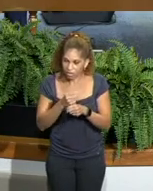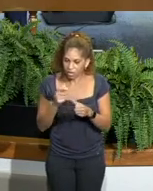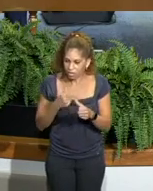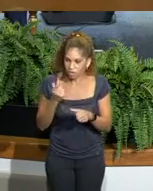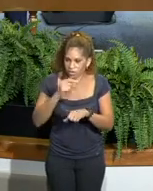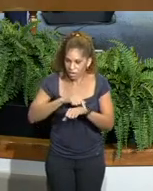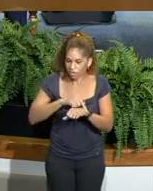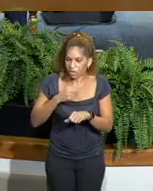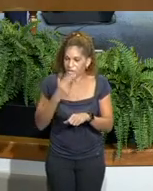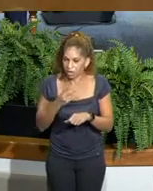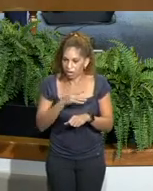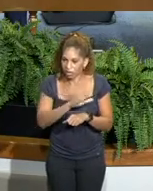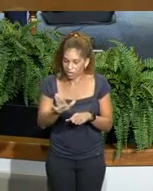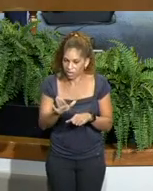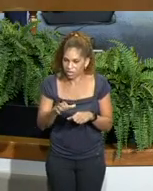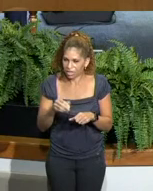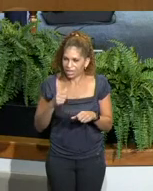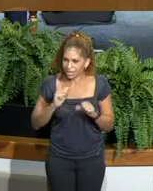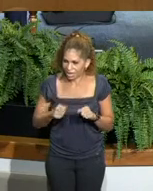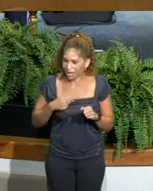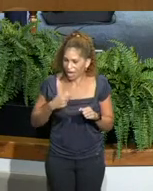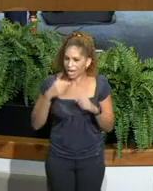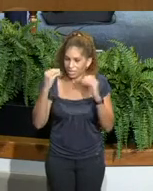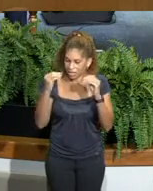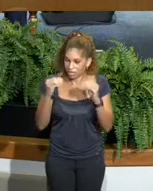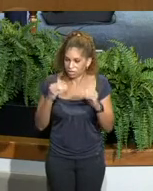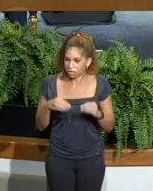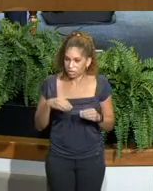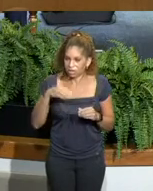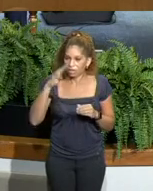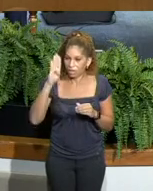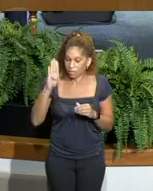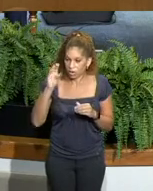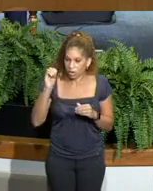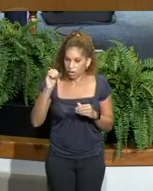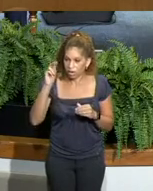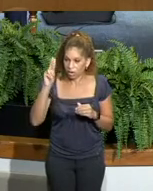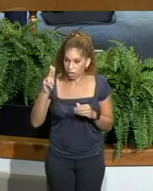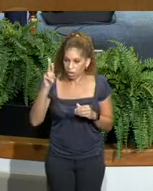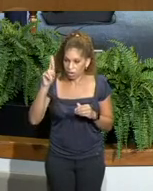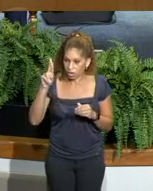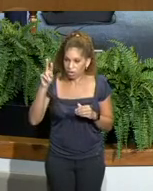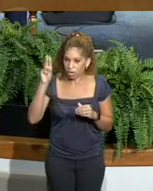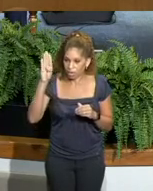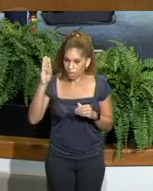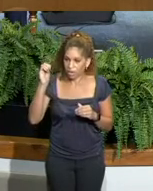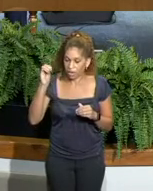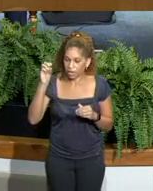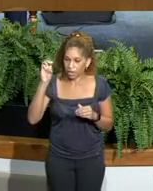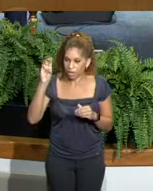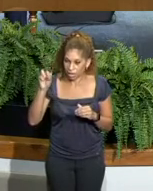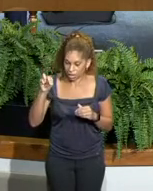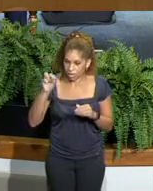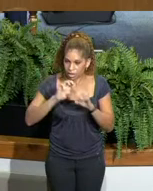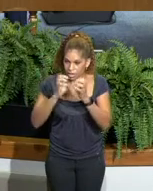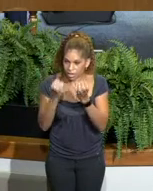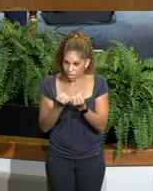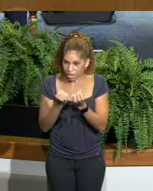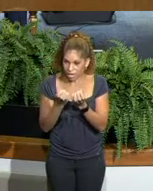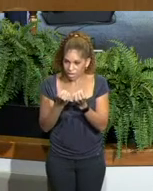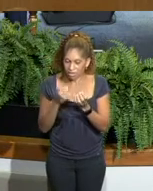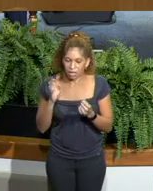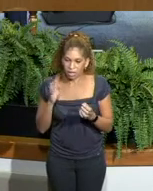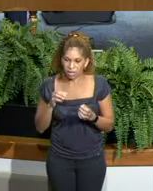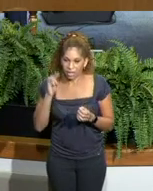time we saw this, can I teach for a moment, was in the Bourbon class. Dr. King talked about it when he, at the steps of the Montgomery, of